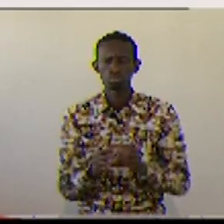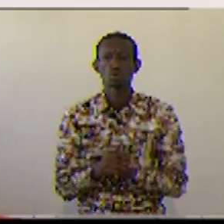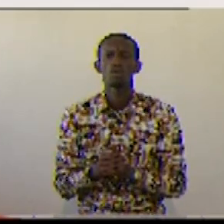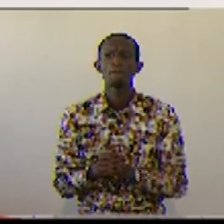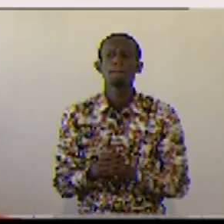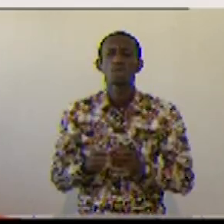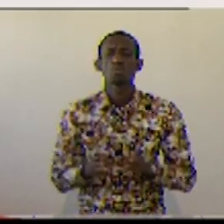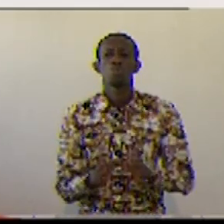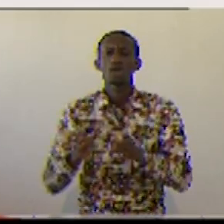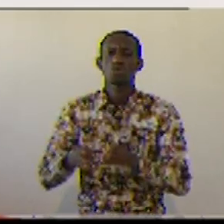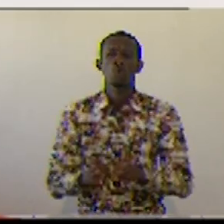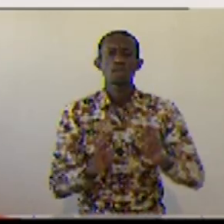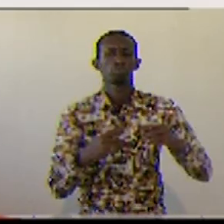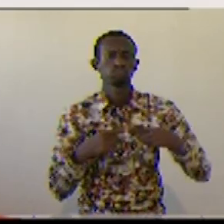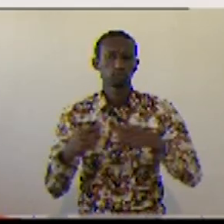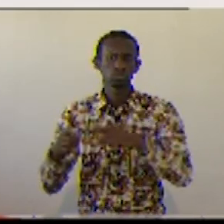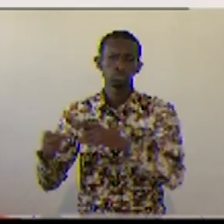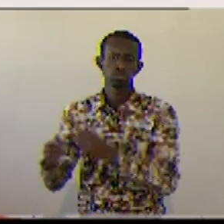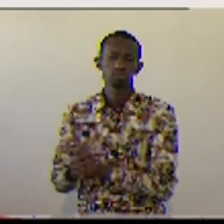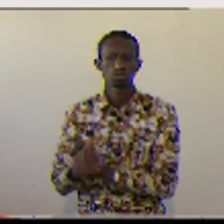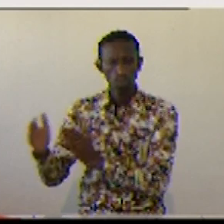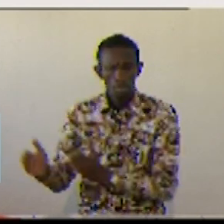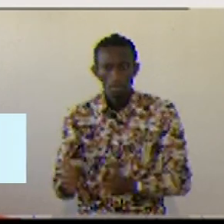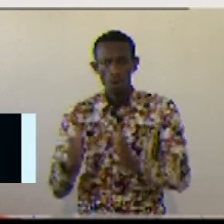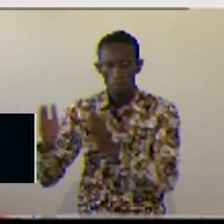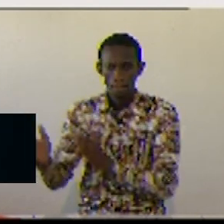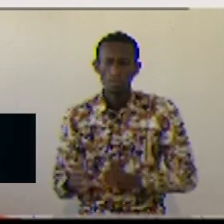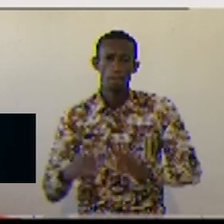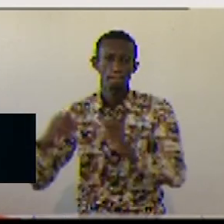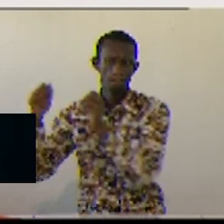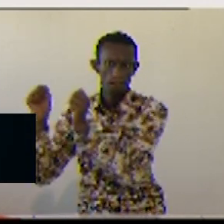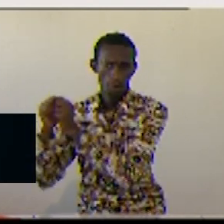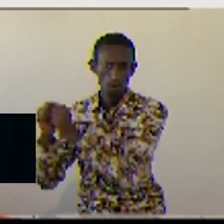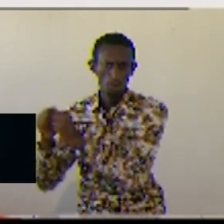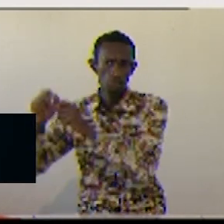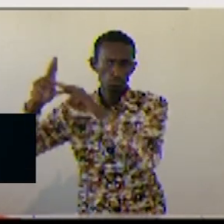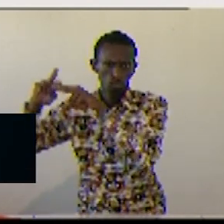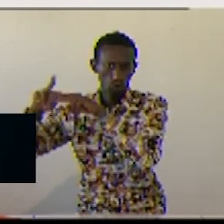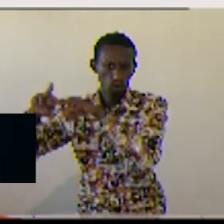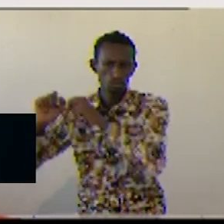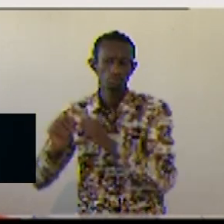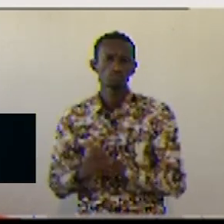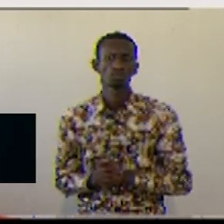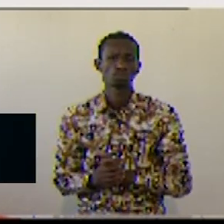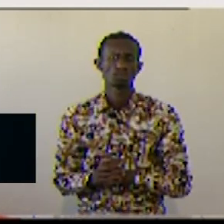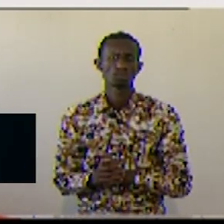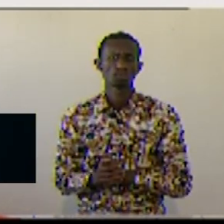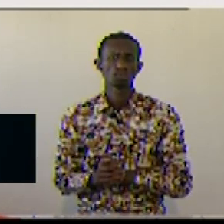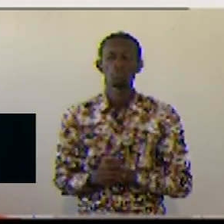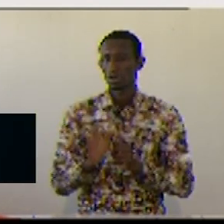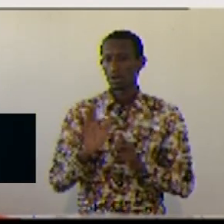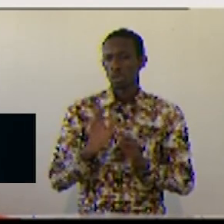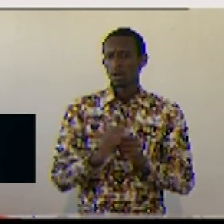soluble salts and write and balance equations of the reaction that